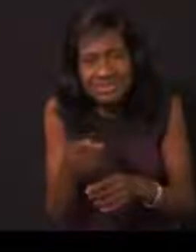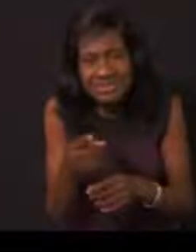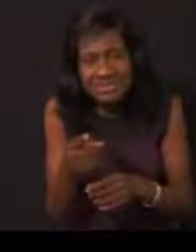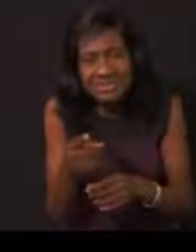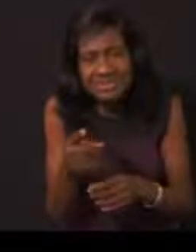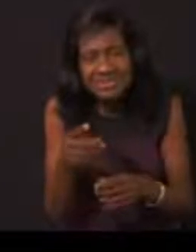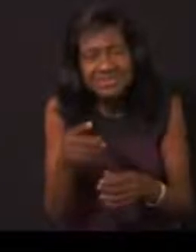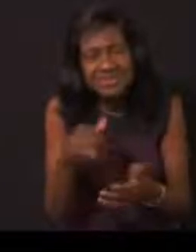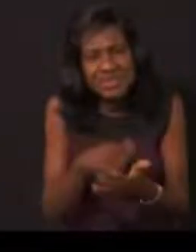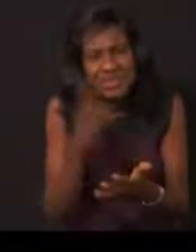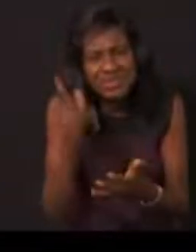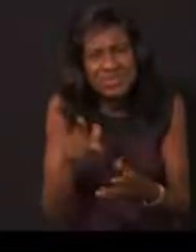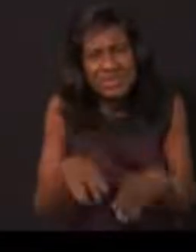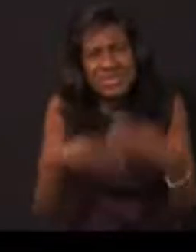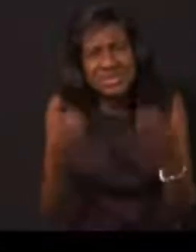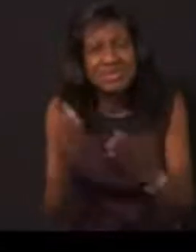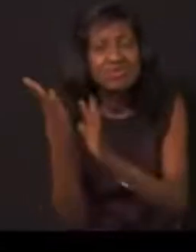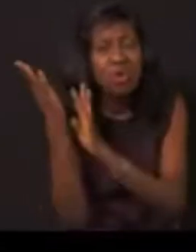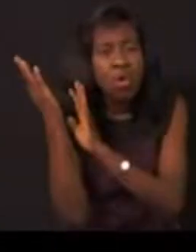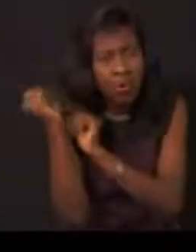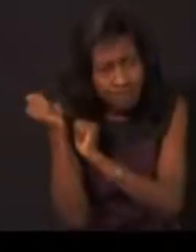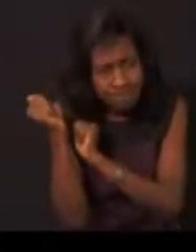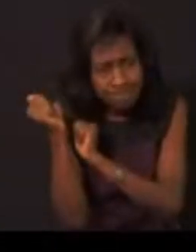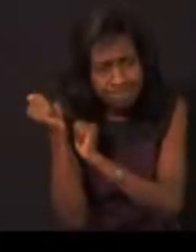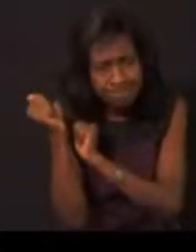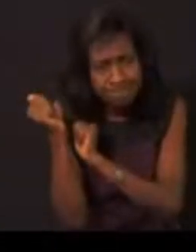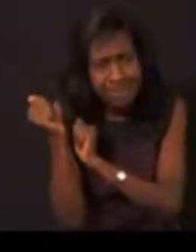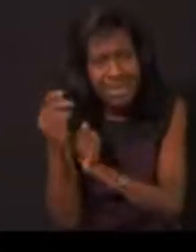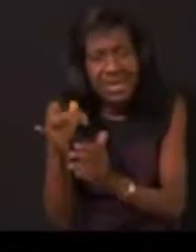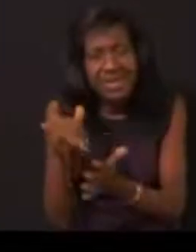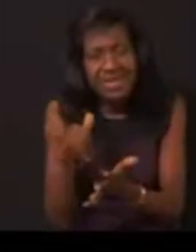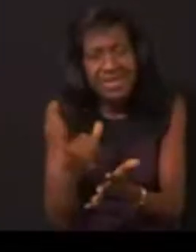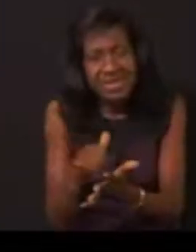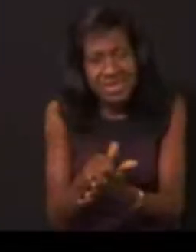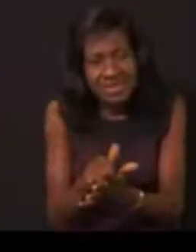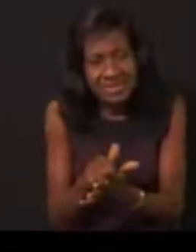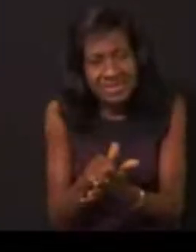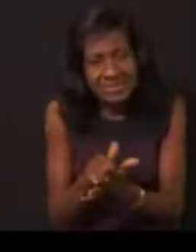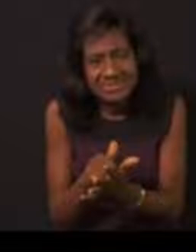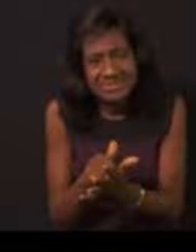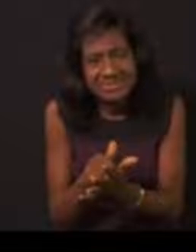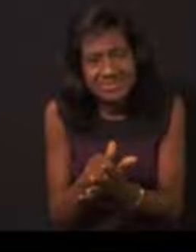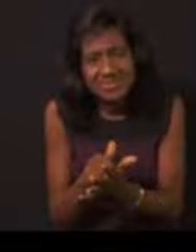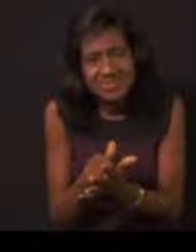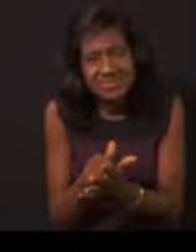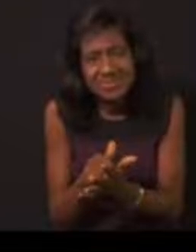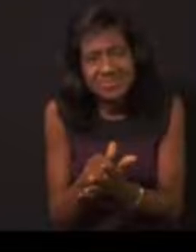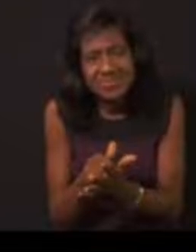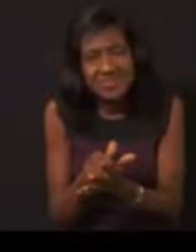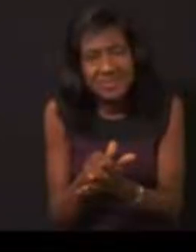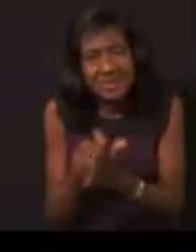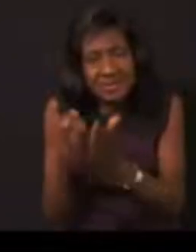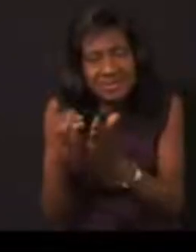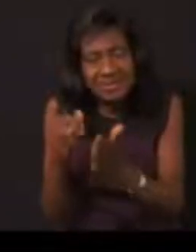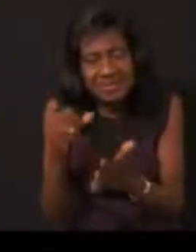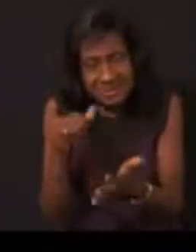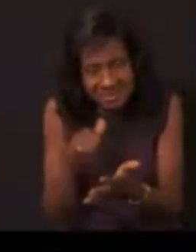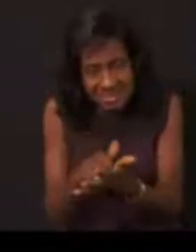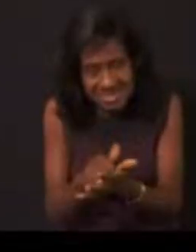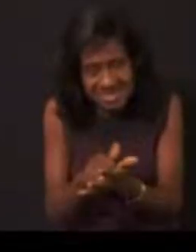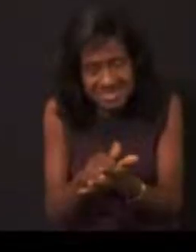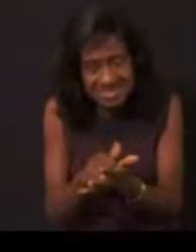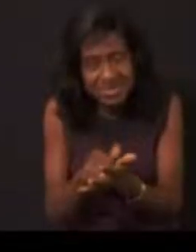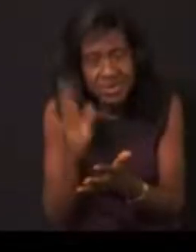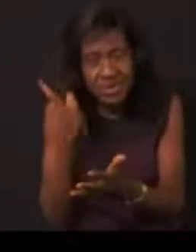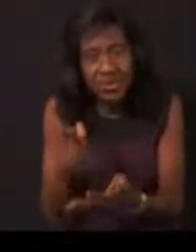hope, feel a sense of optimism that this is going to be this approach is going to be a real significant